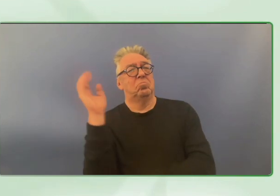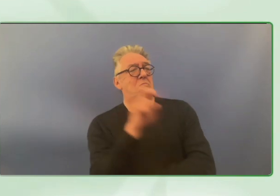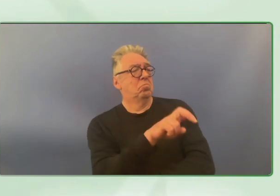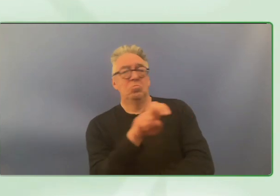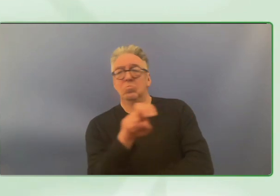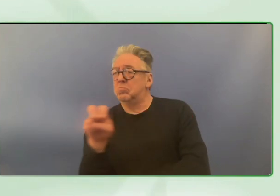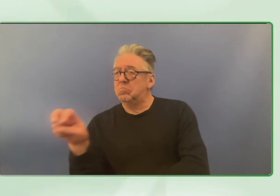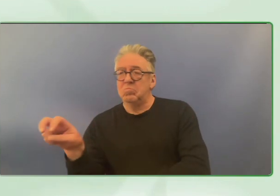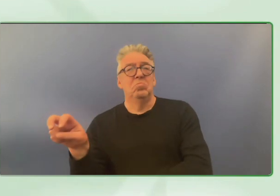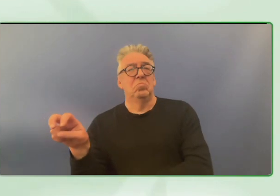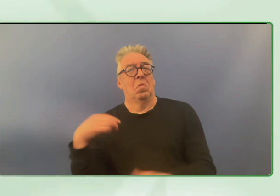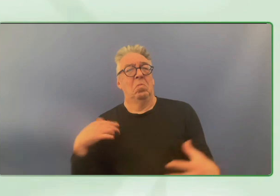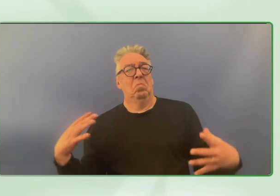podium.